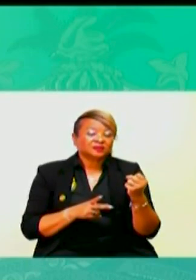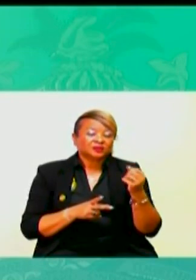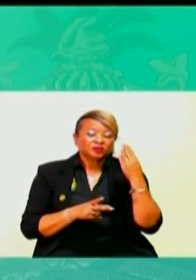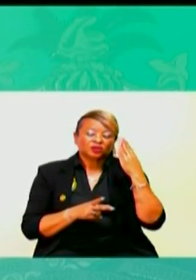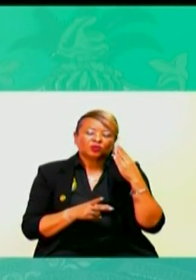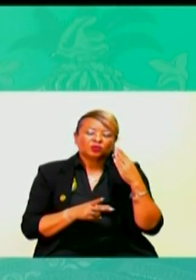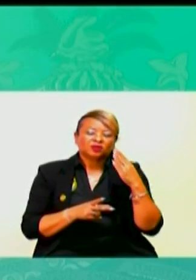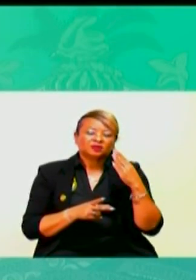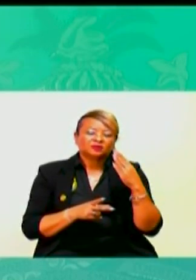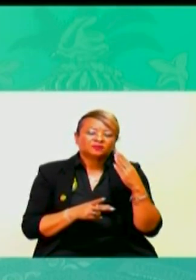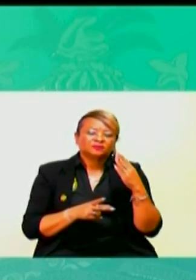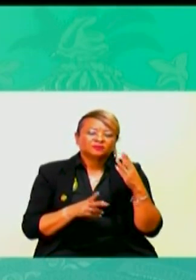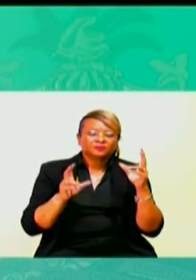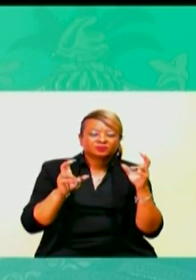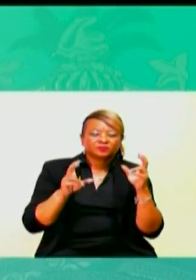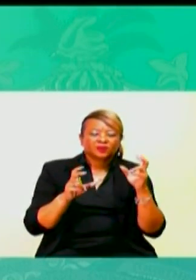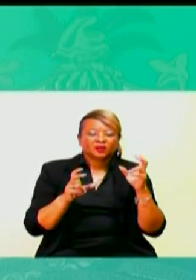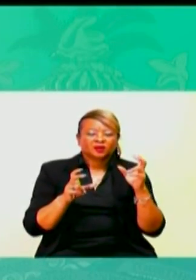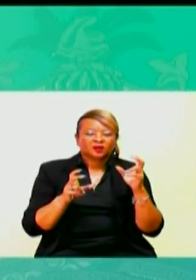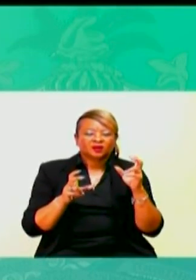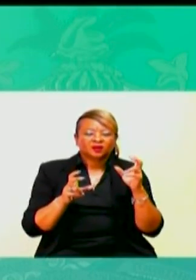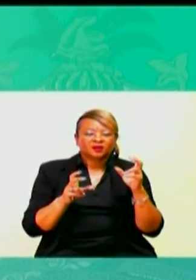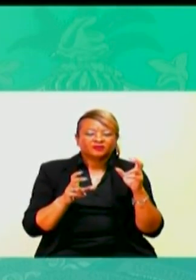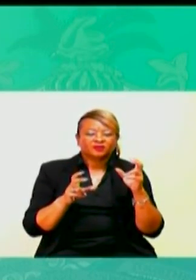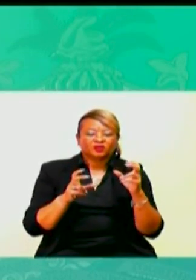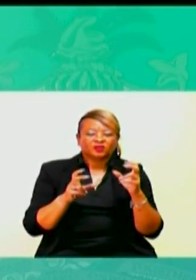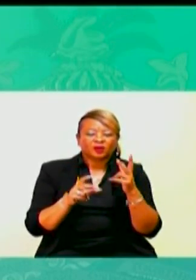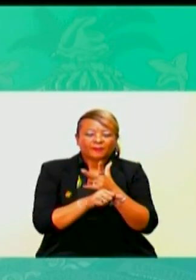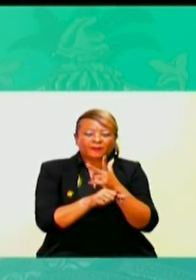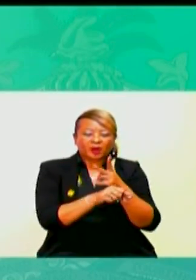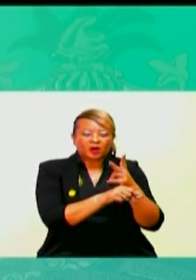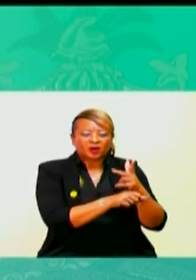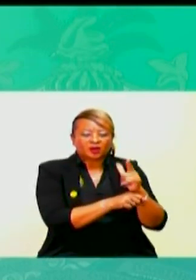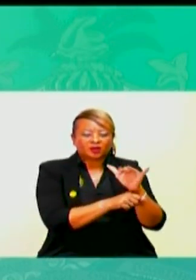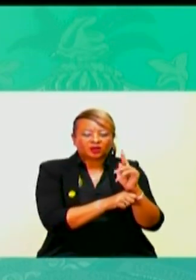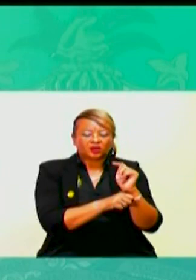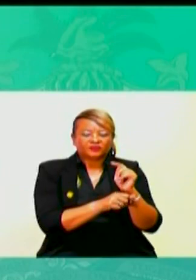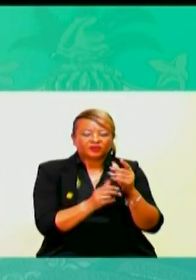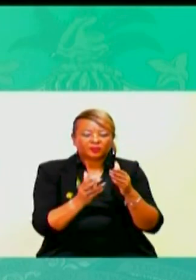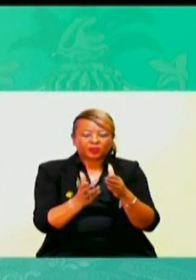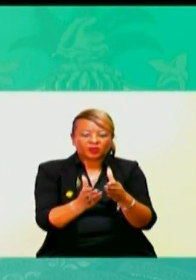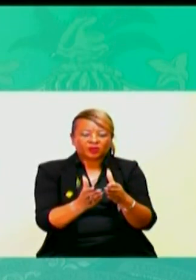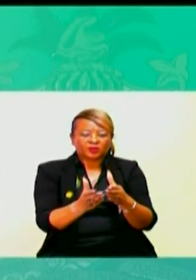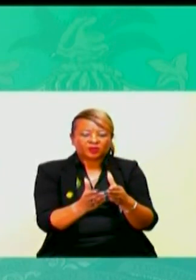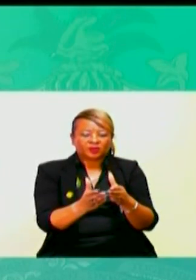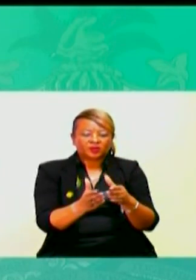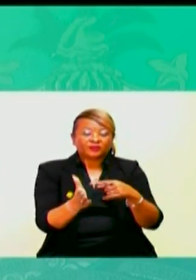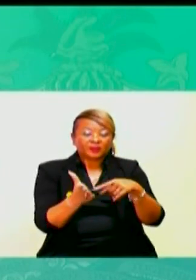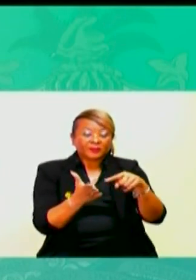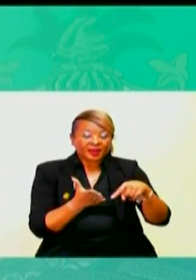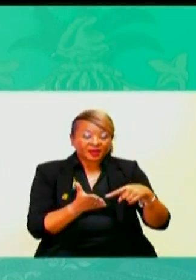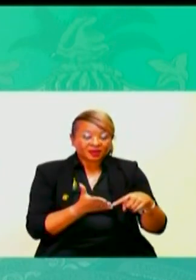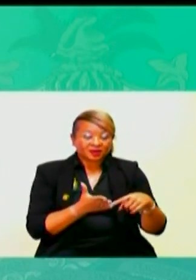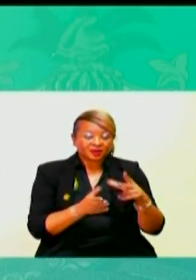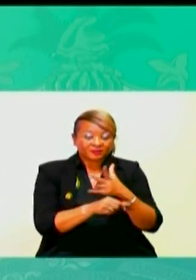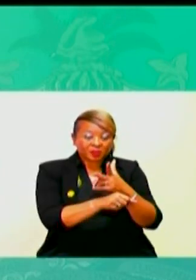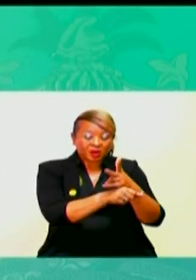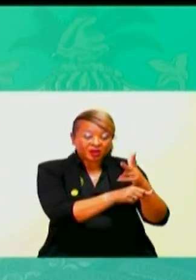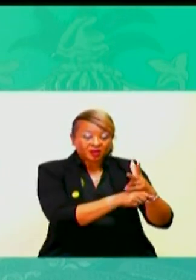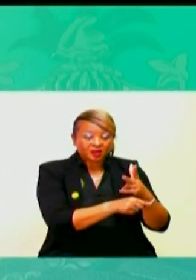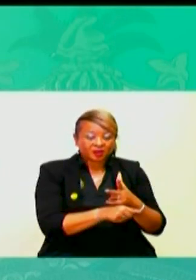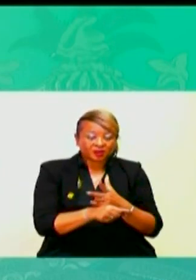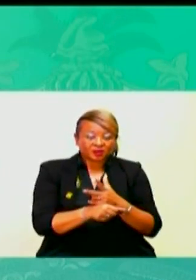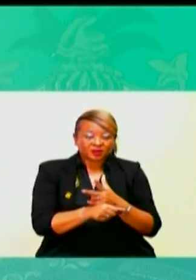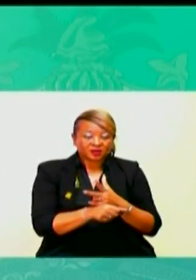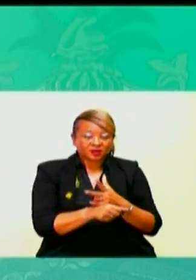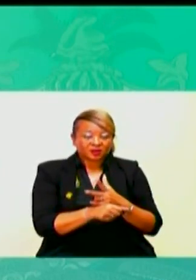fees? That's when you're, like, if you have a car and you park in a parking lot, if you have a boat, you park in a slip, you gotta pay. They gotta go to them, ain't